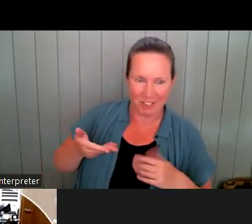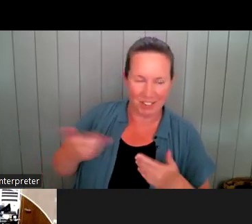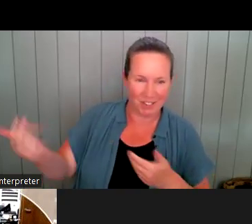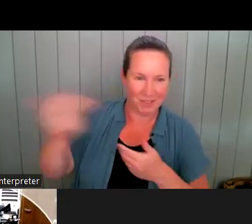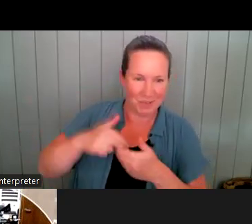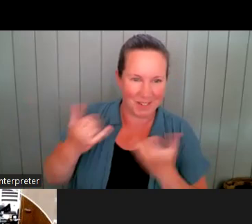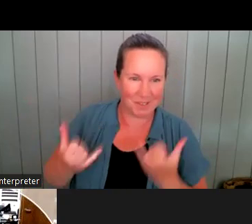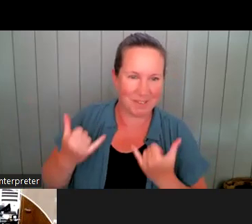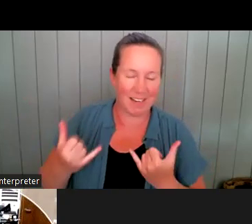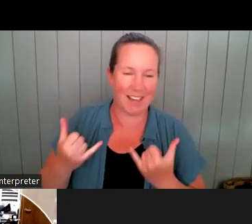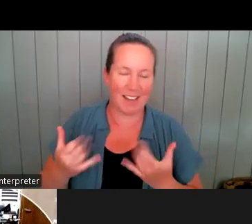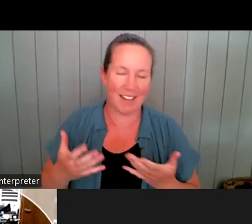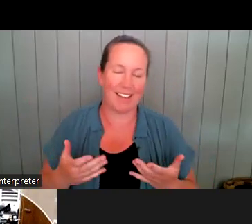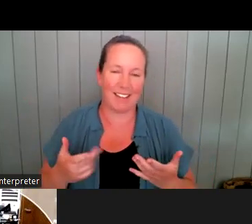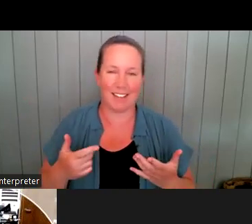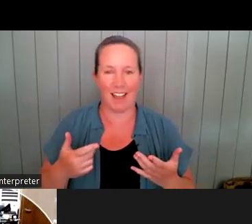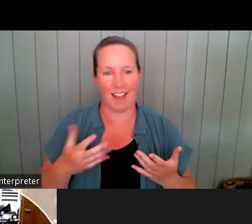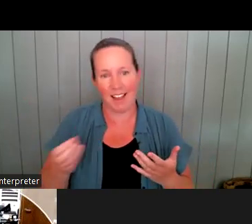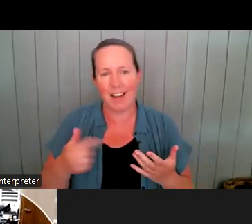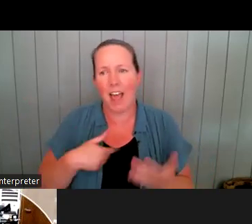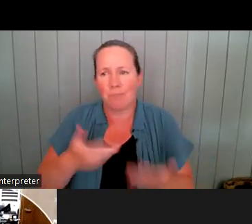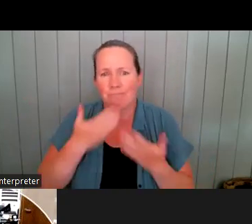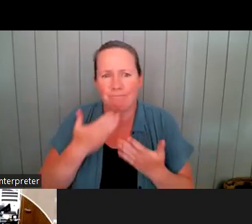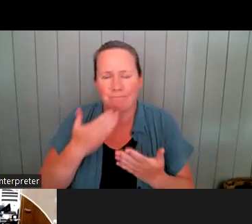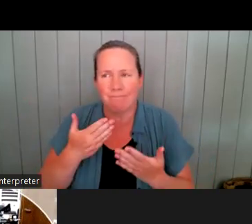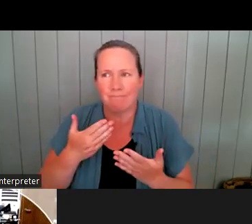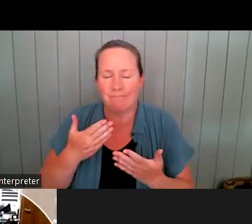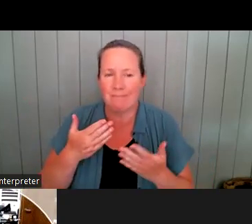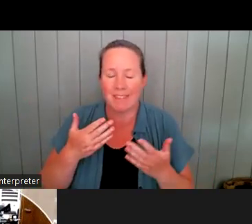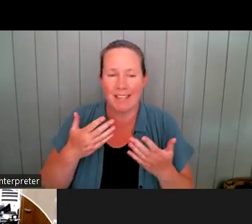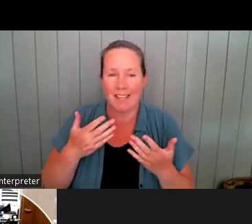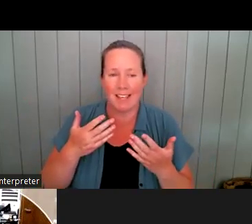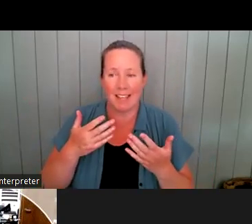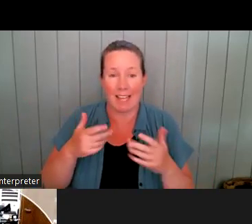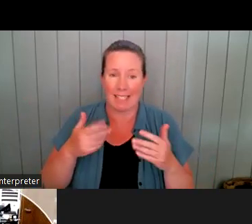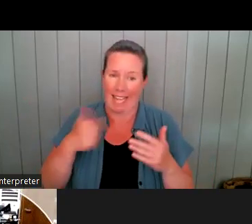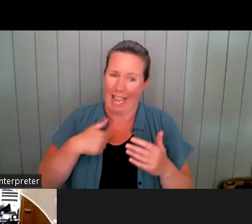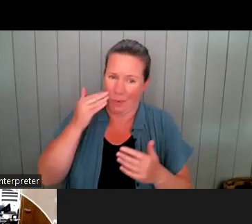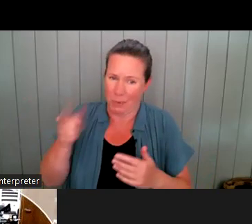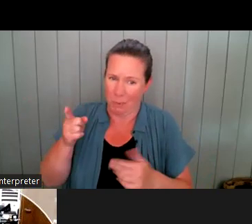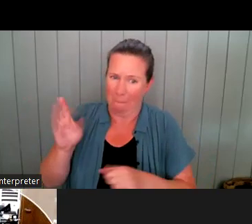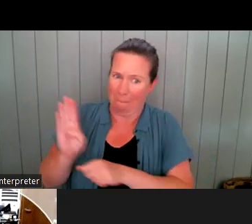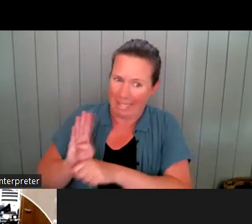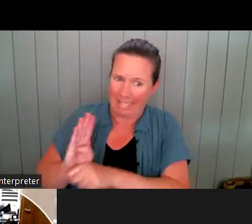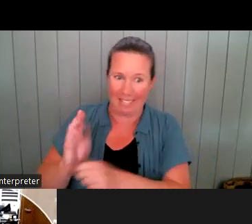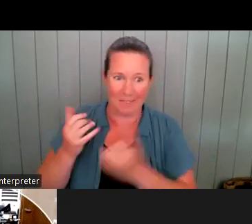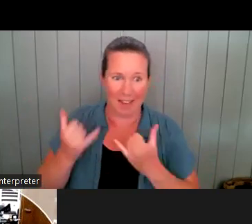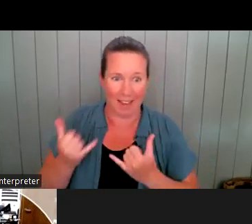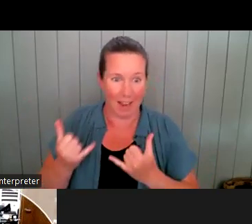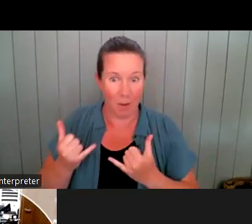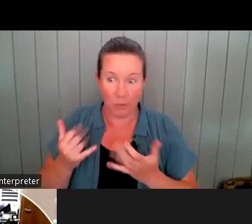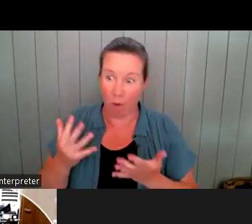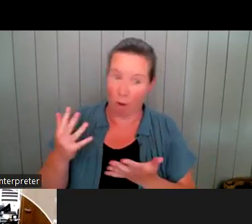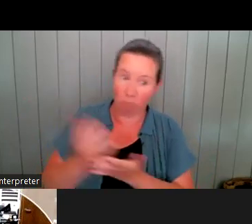really appreciate it, knowing that I think this is one of your busiest times of the year. So thank you so much